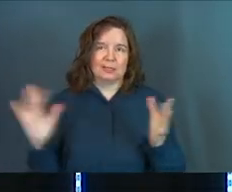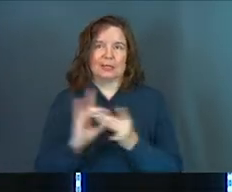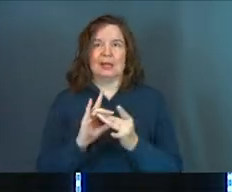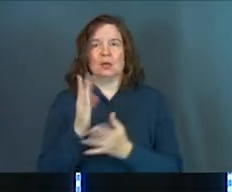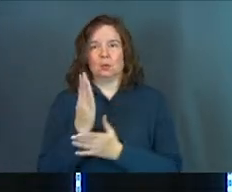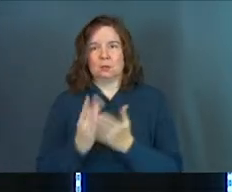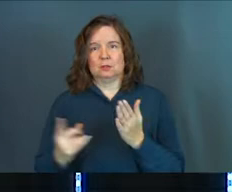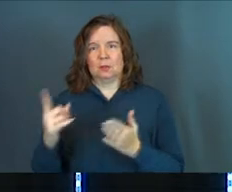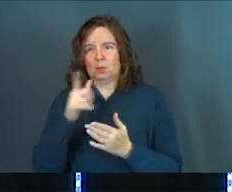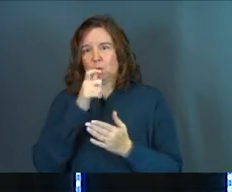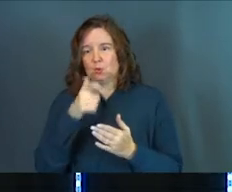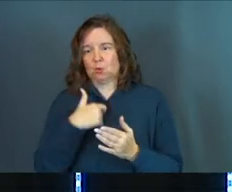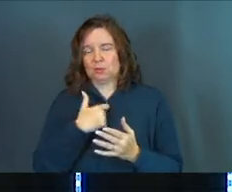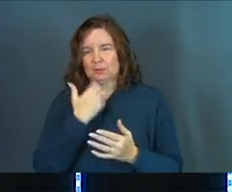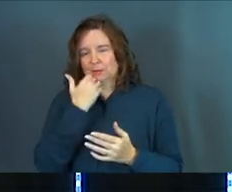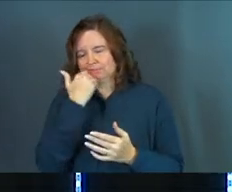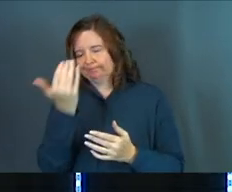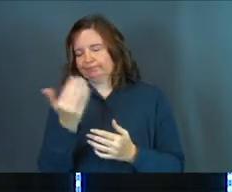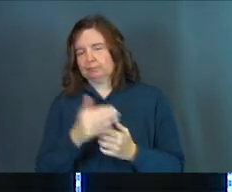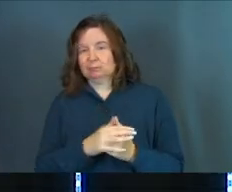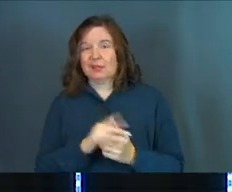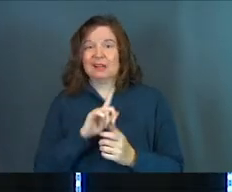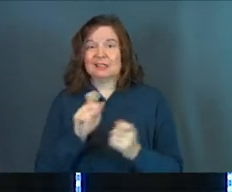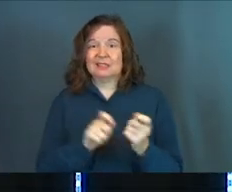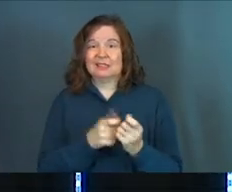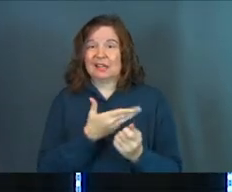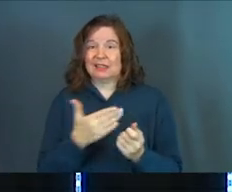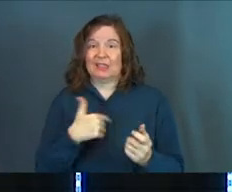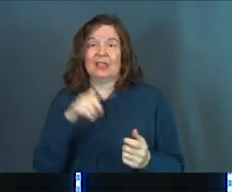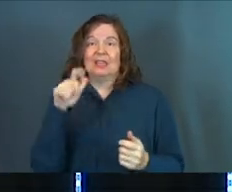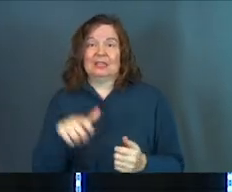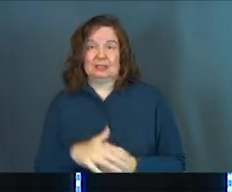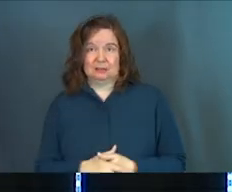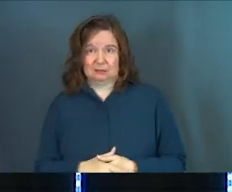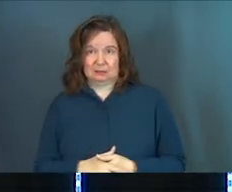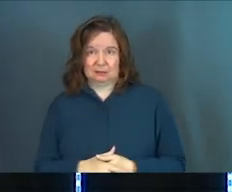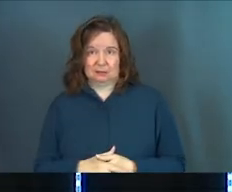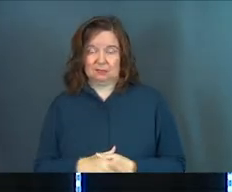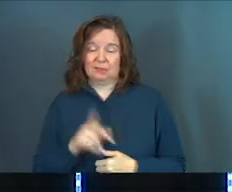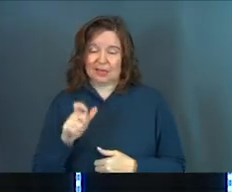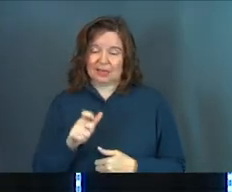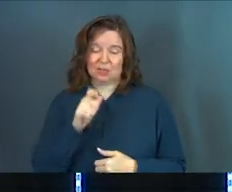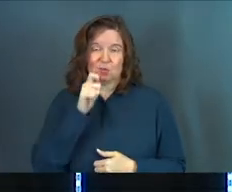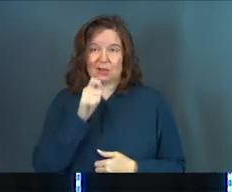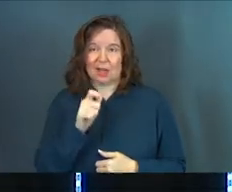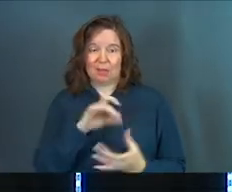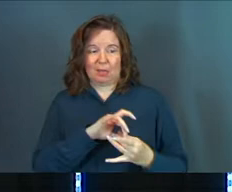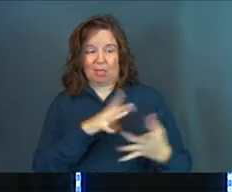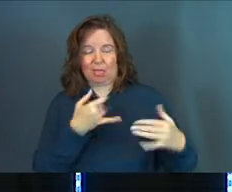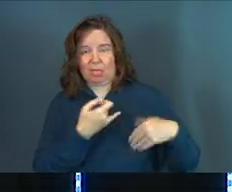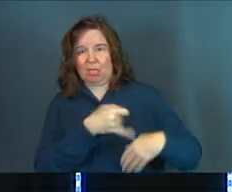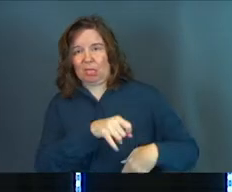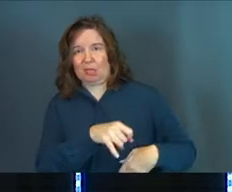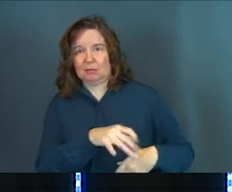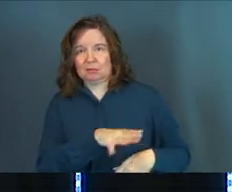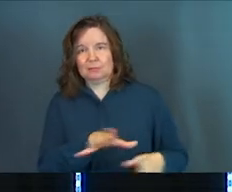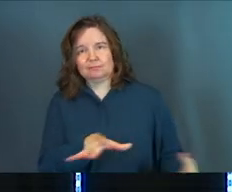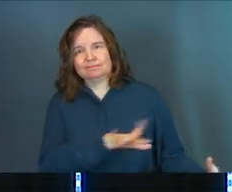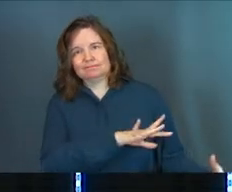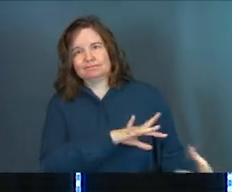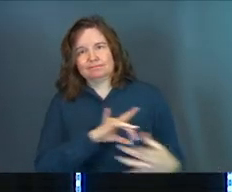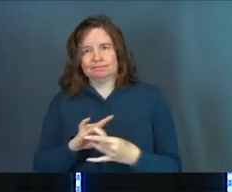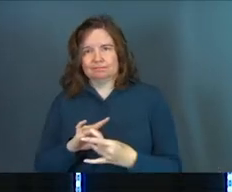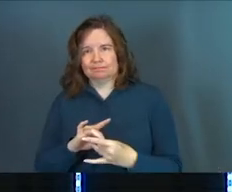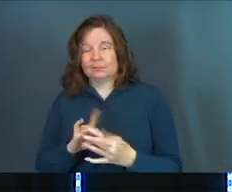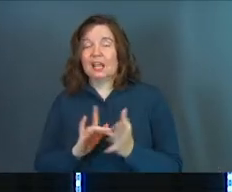with someone who has been shunned. And it's the exact thing that they need. They need to not be shunned by somebody. And Jesus is